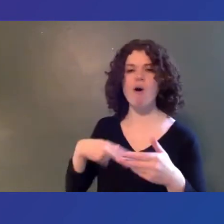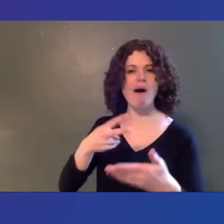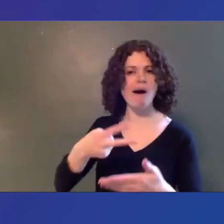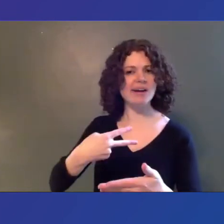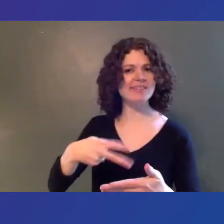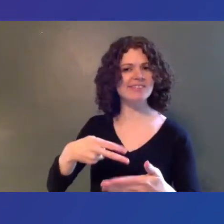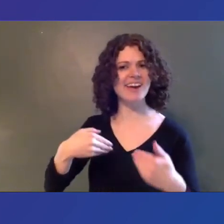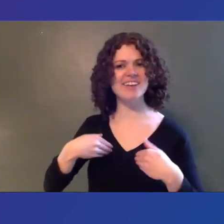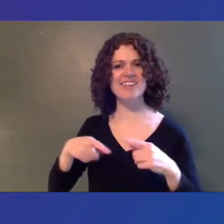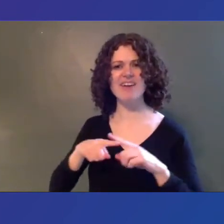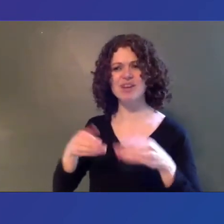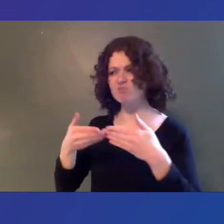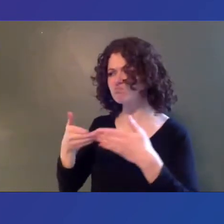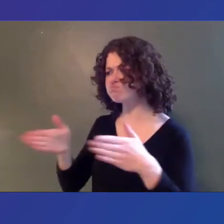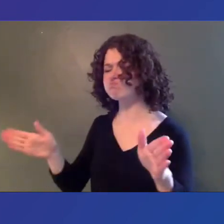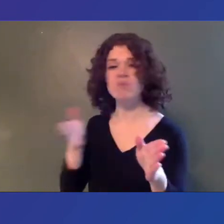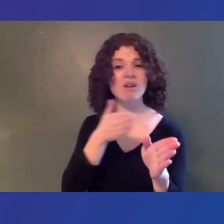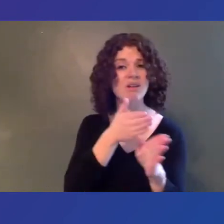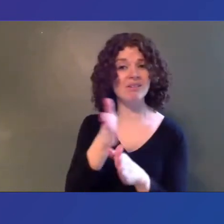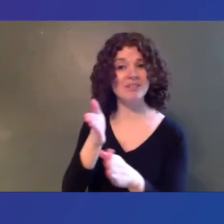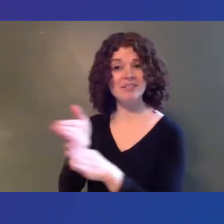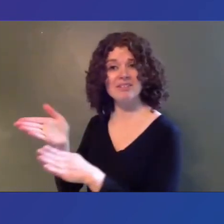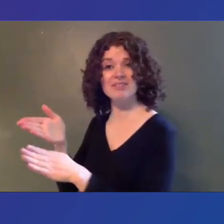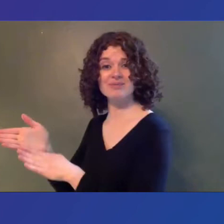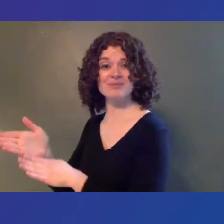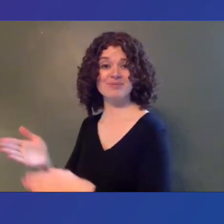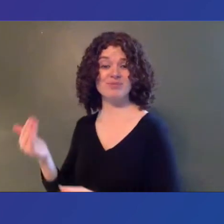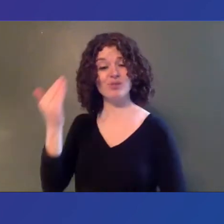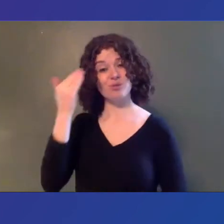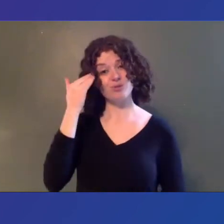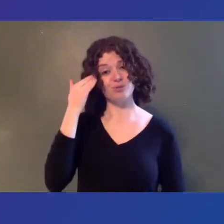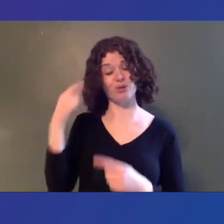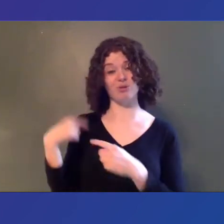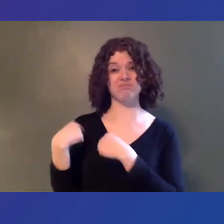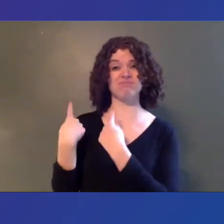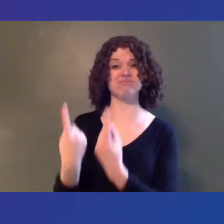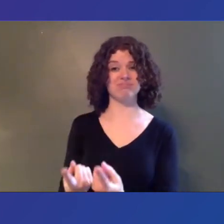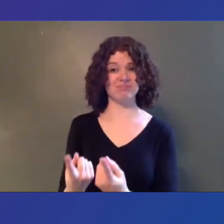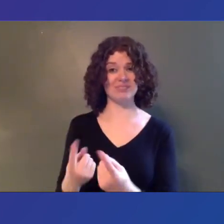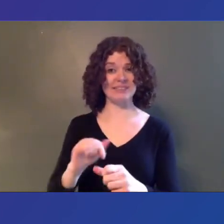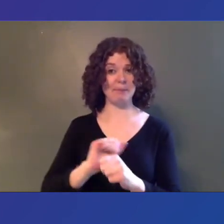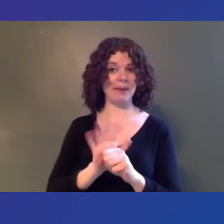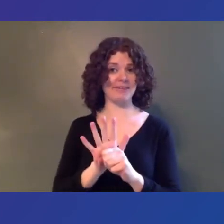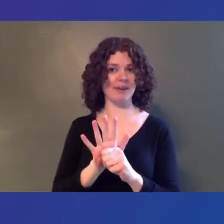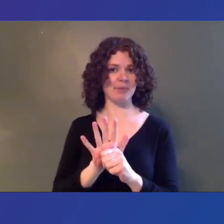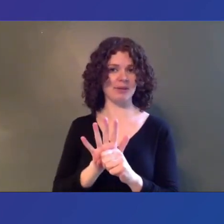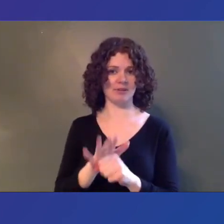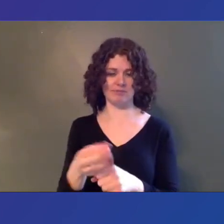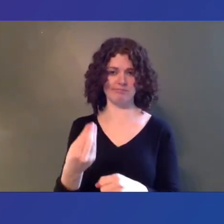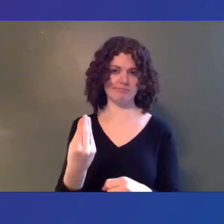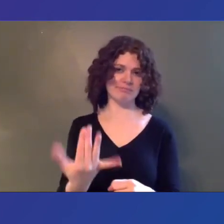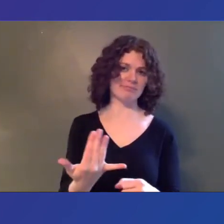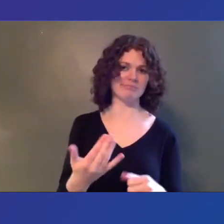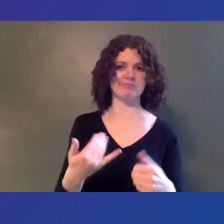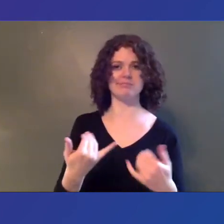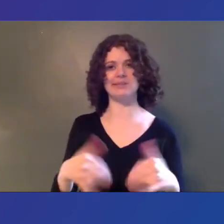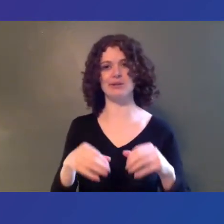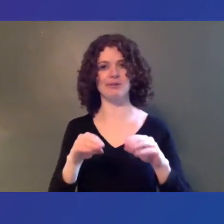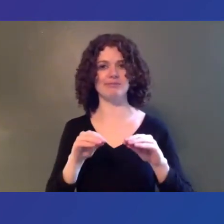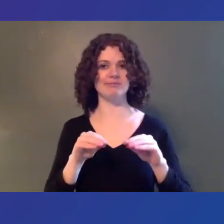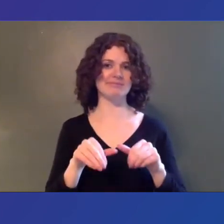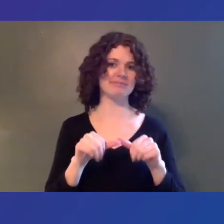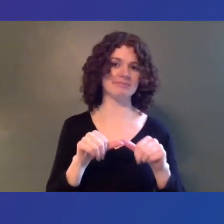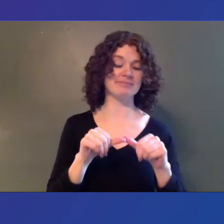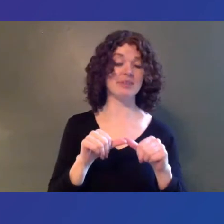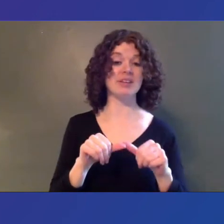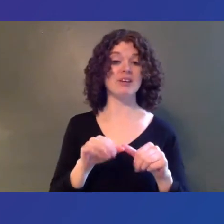age, especially after going through this pandemic that we're still in, people are realizing that, don't get me wrong, there are dancers that